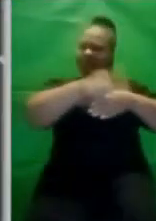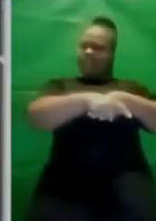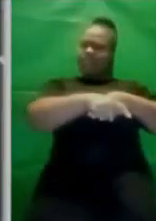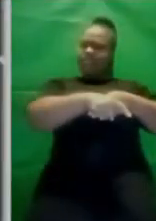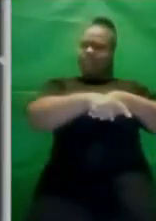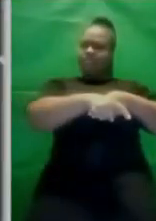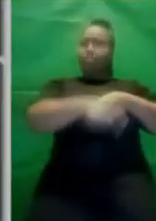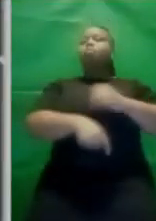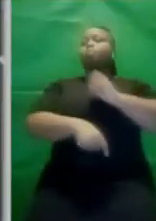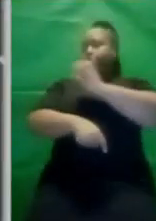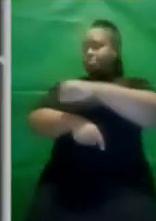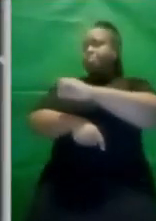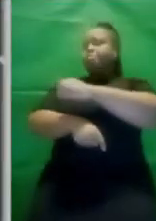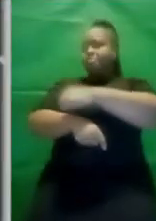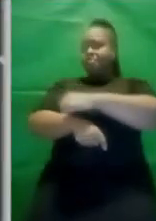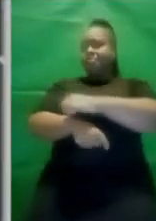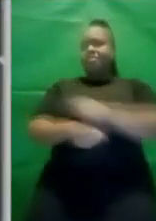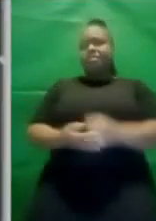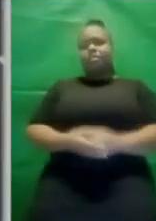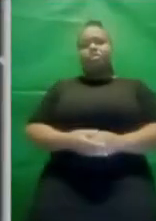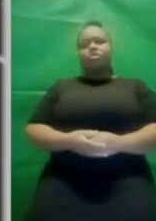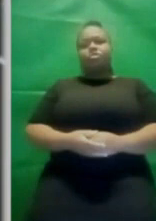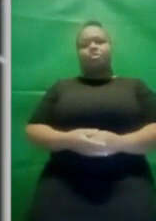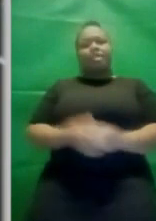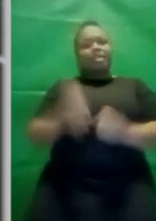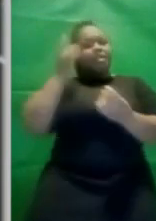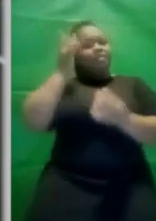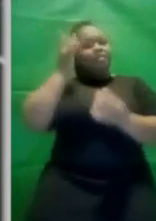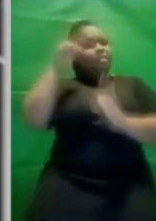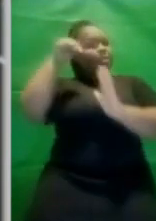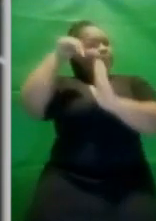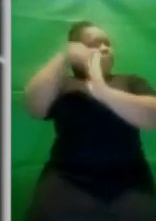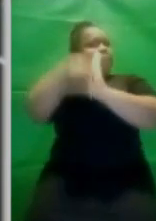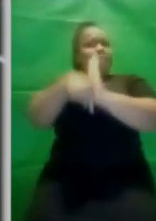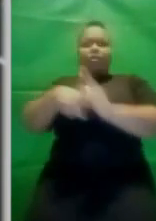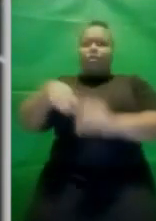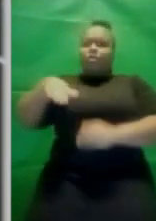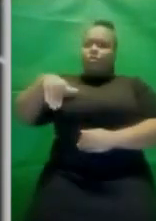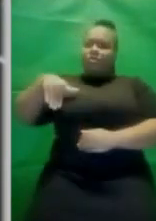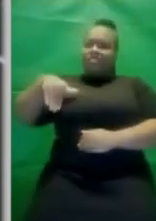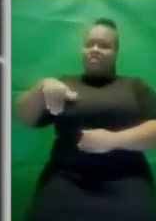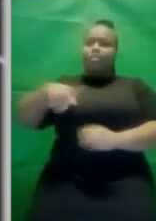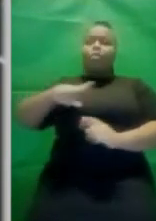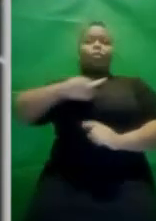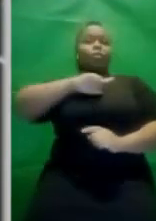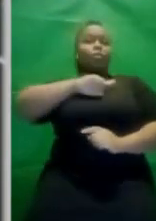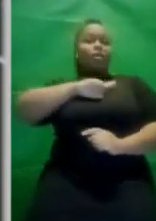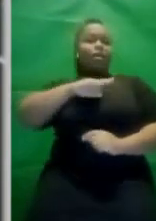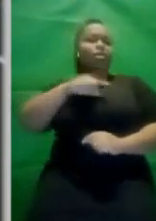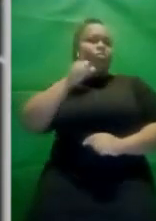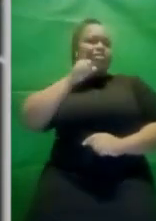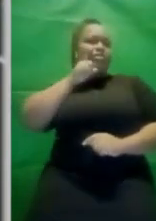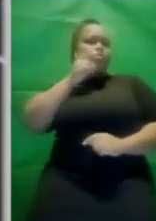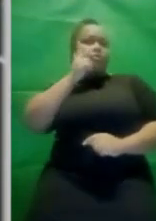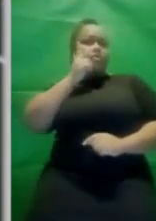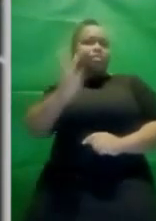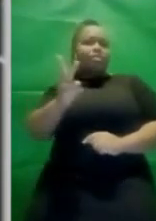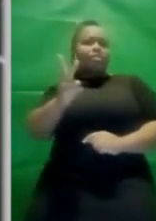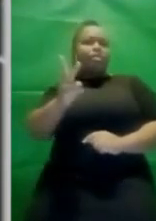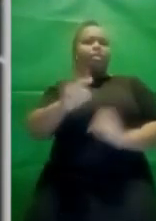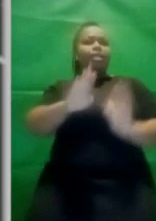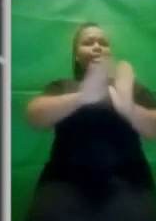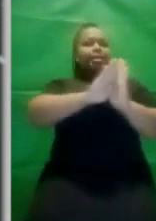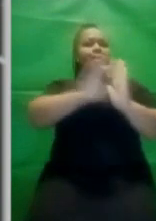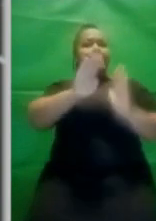Absolutely. The details of that I cannot comment at this stage until we have seen what the final bill and what are